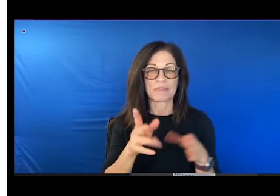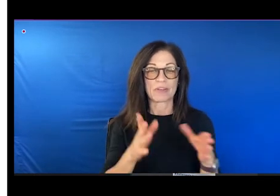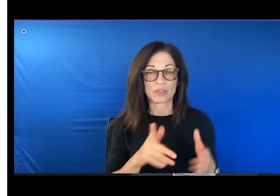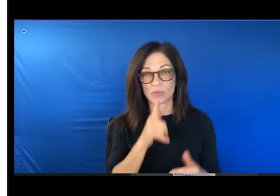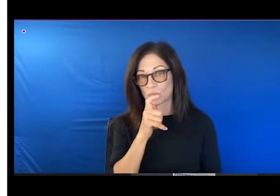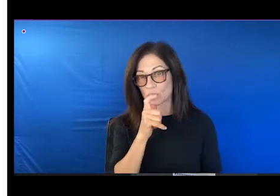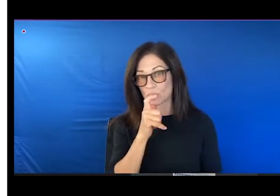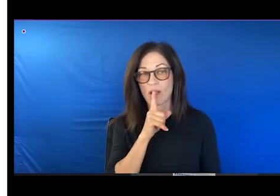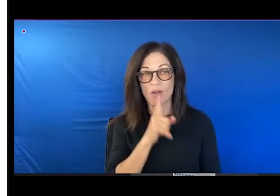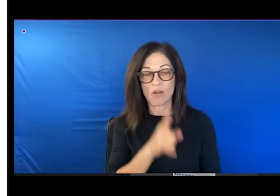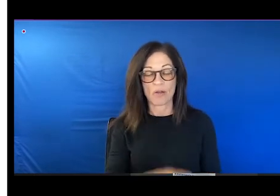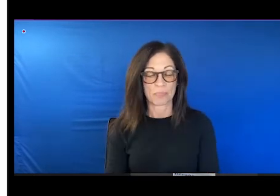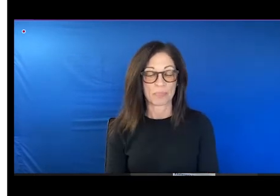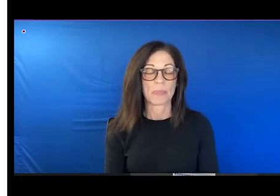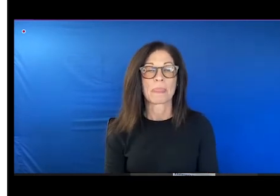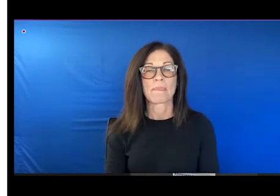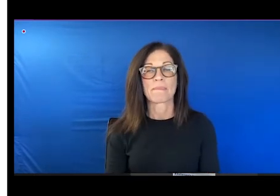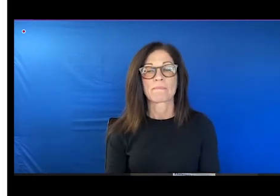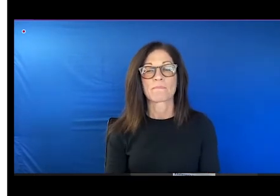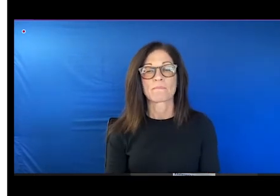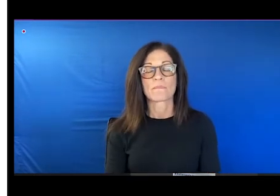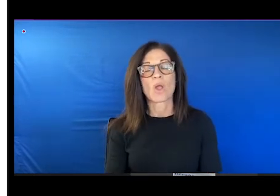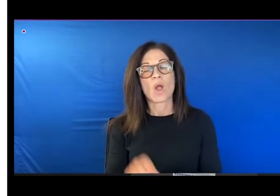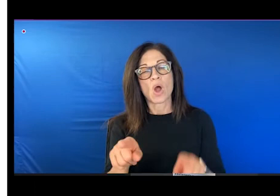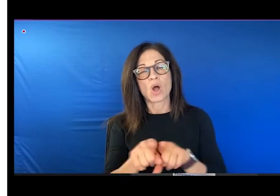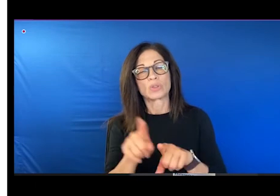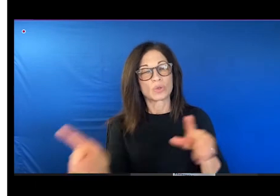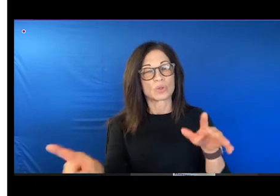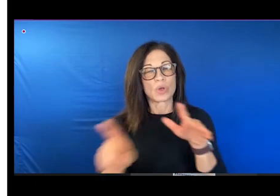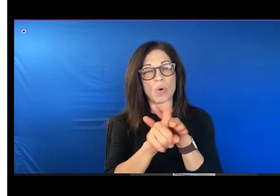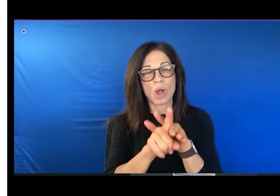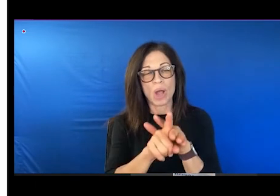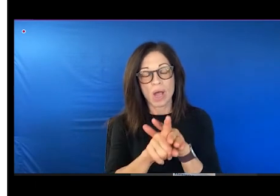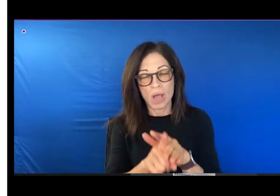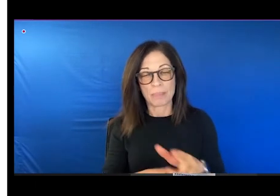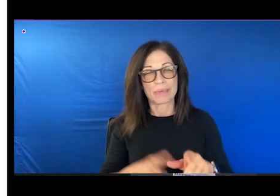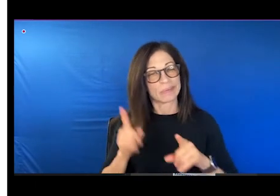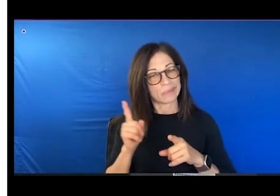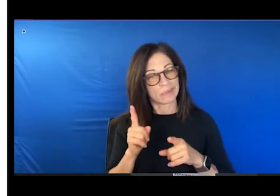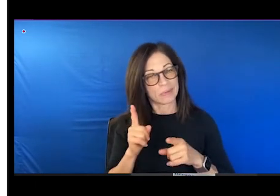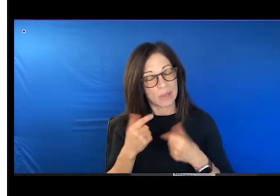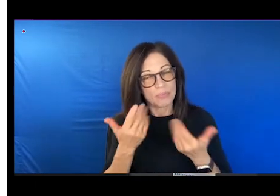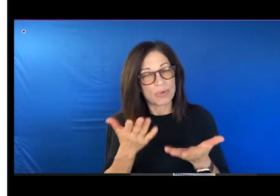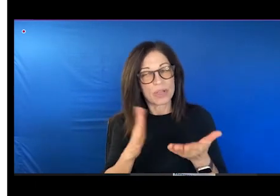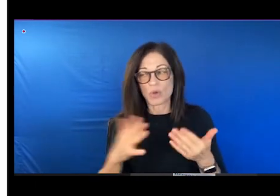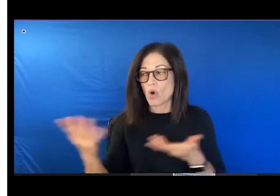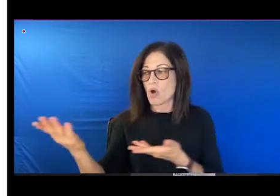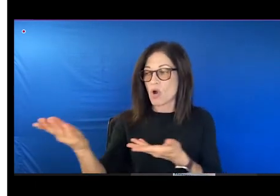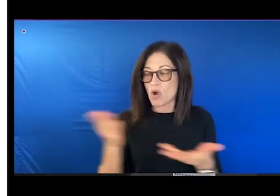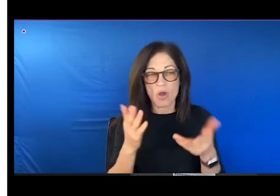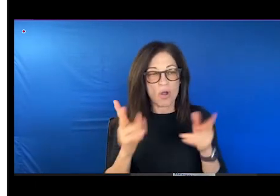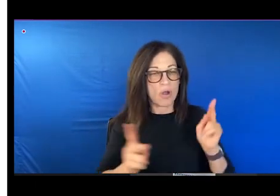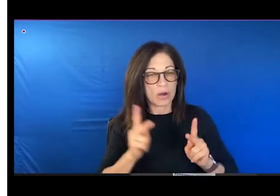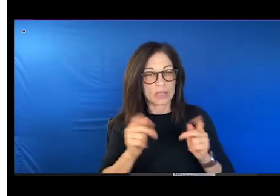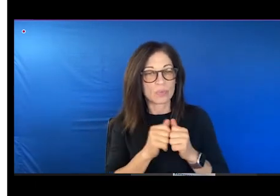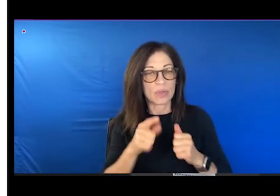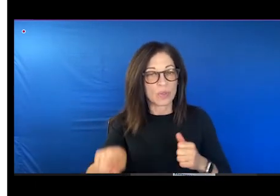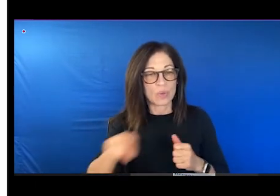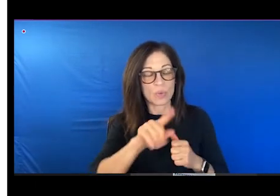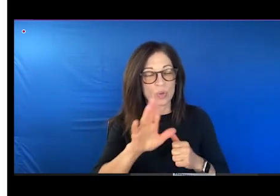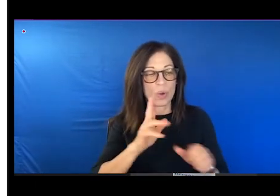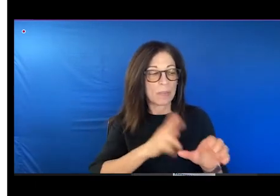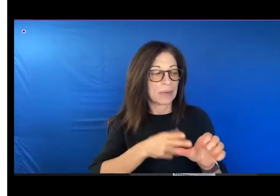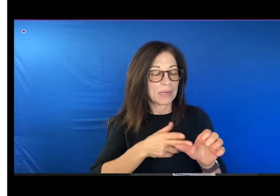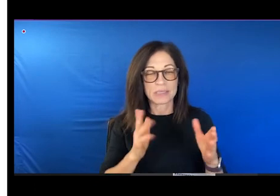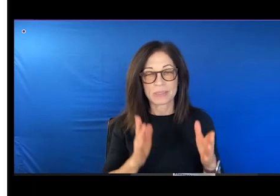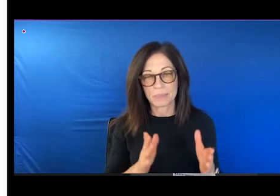mobility management professionals are. Also, be at the table. Go to the table. Bring your audiences. Bring